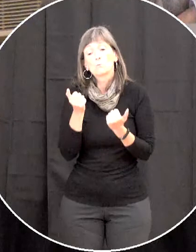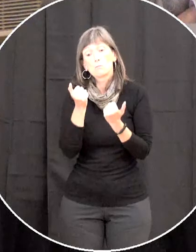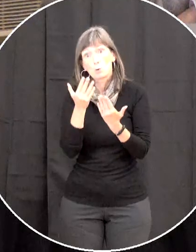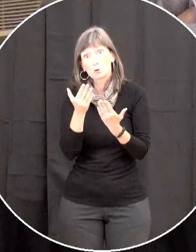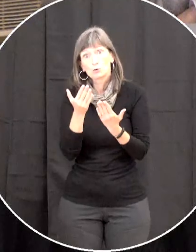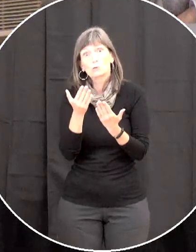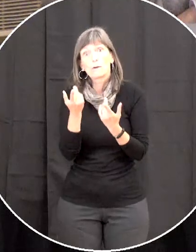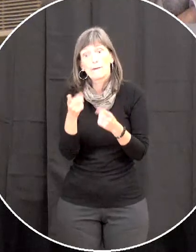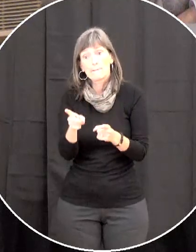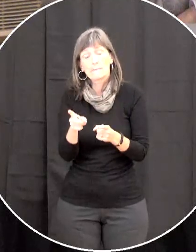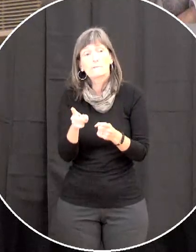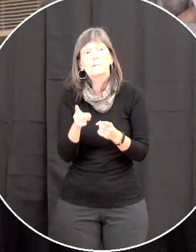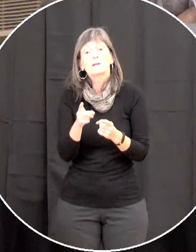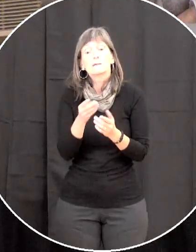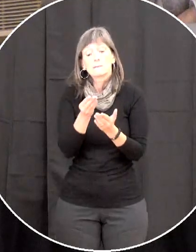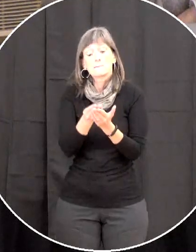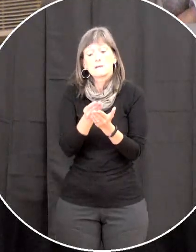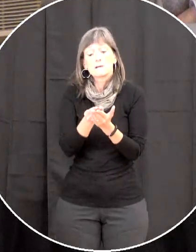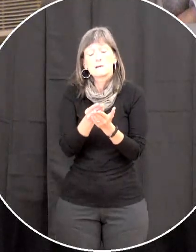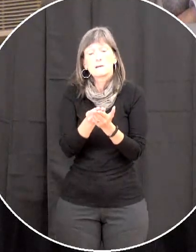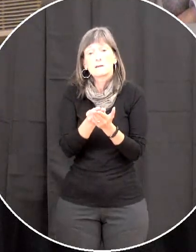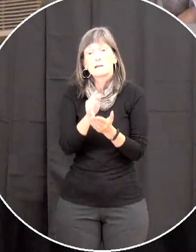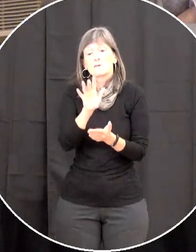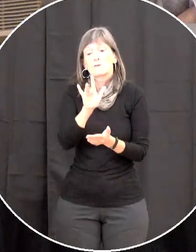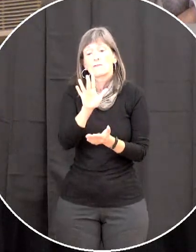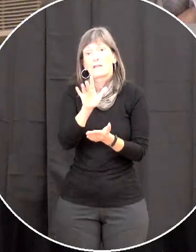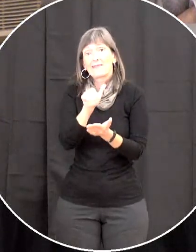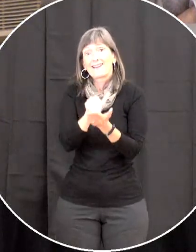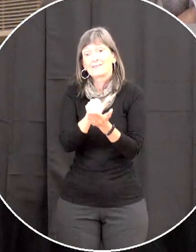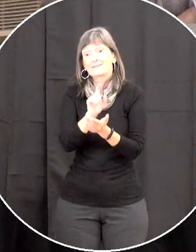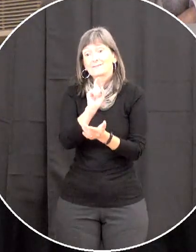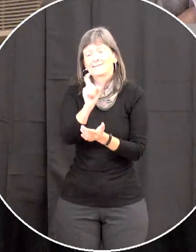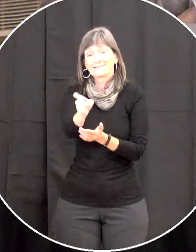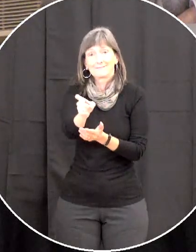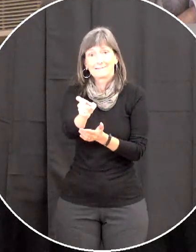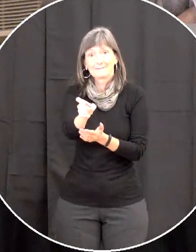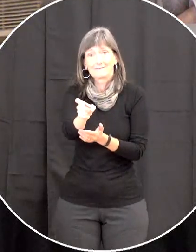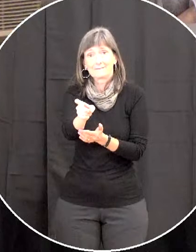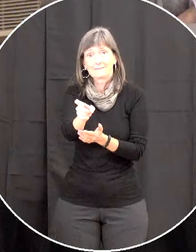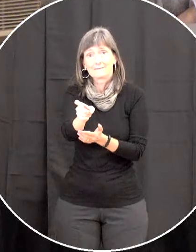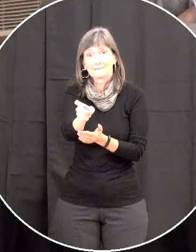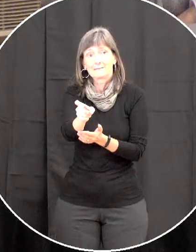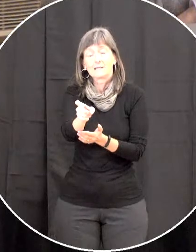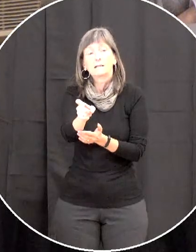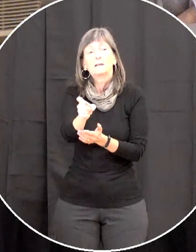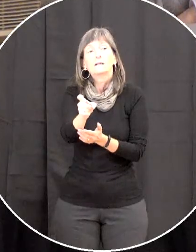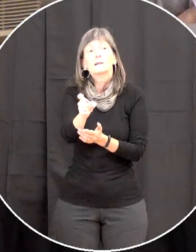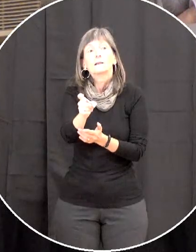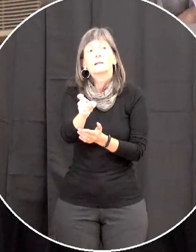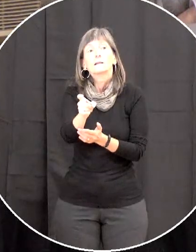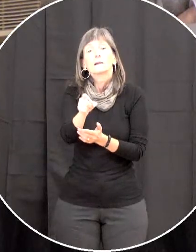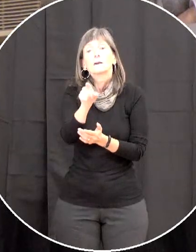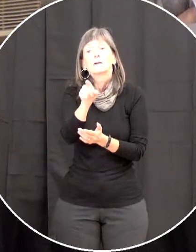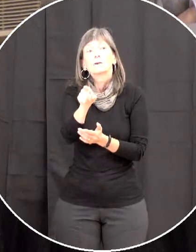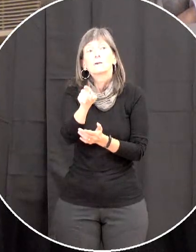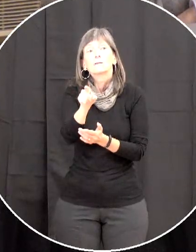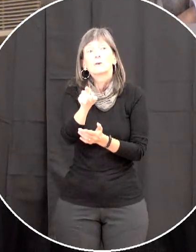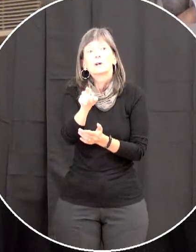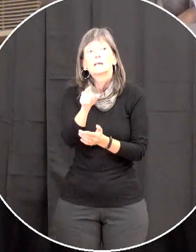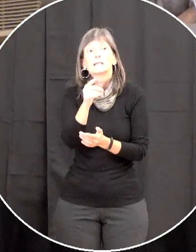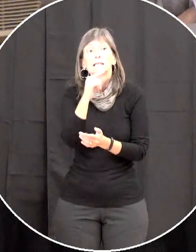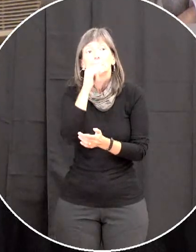to donate $25,000 of that money saved to repurpose it for Kids Eat Smart